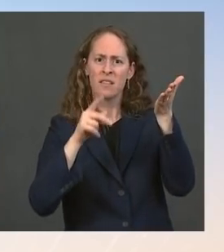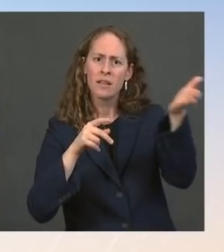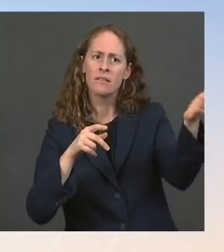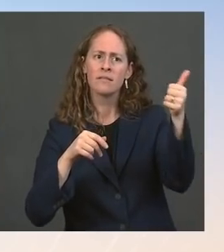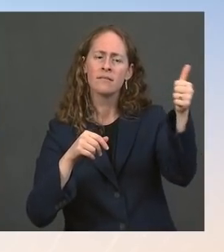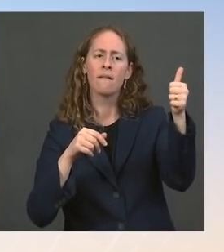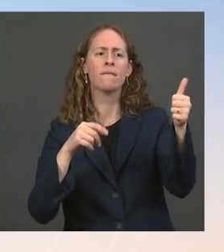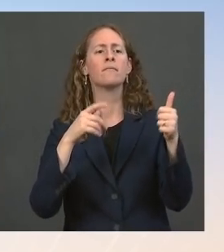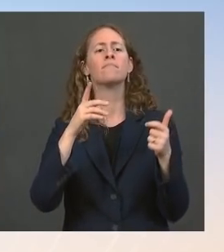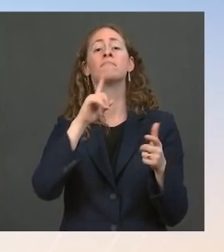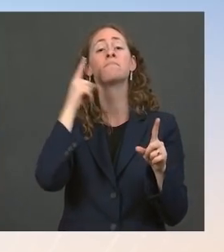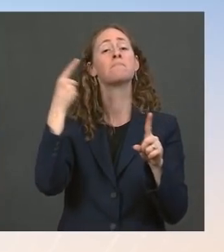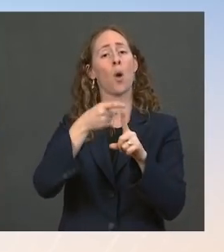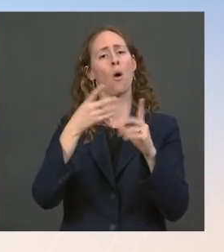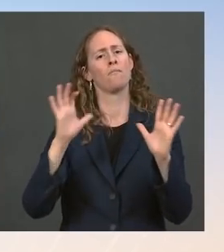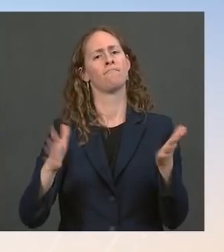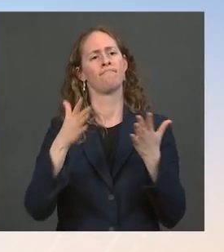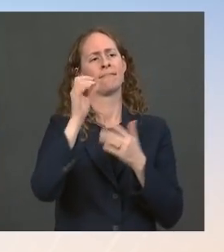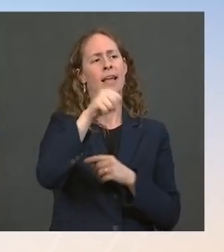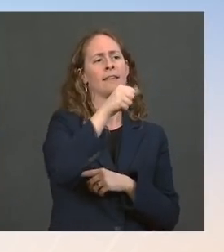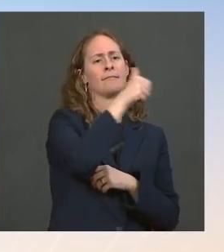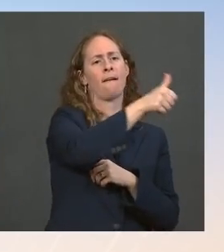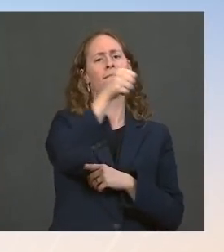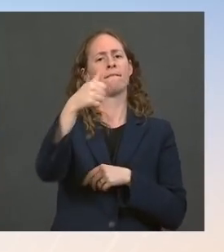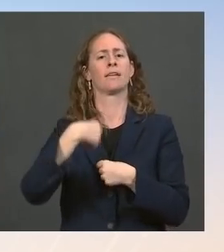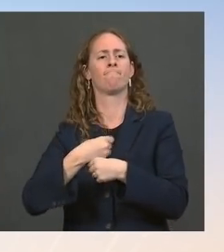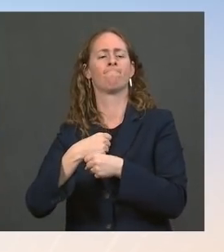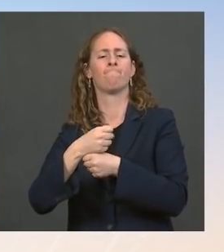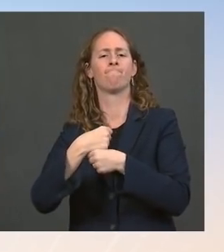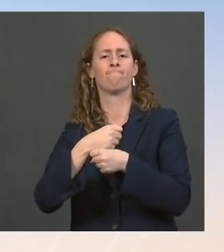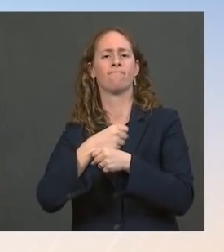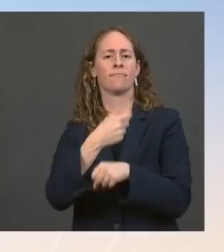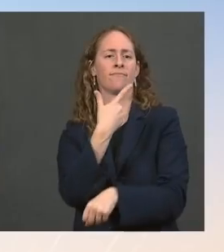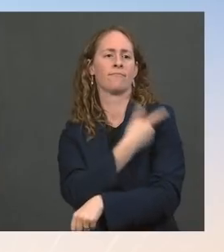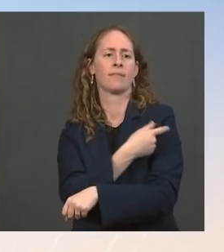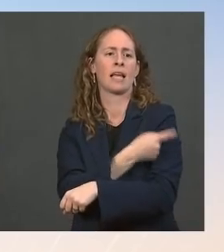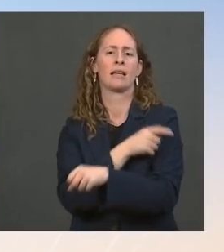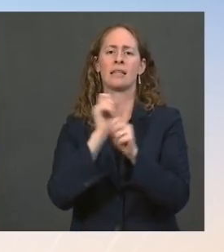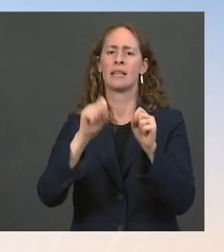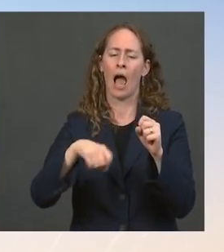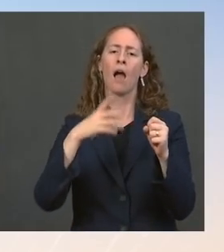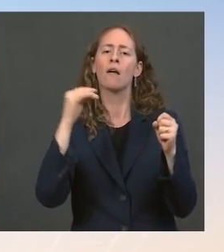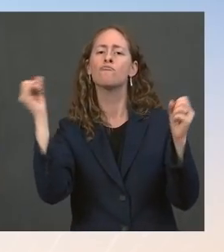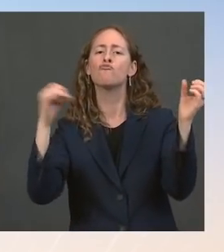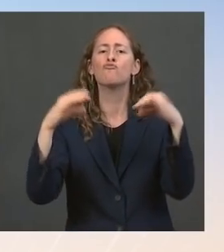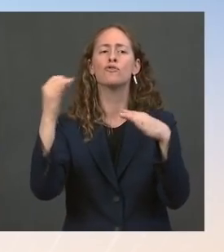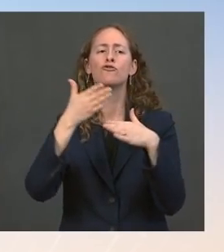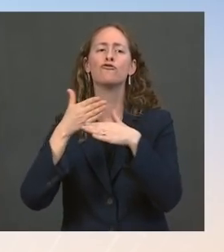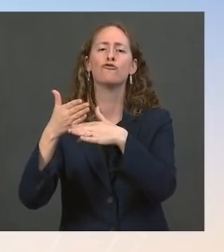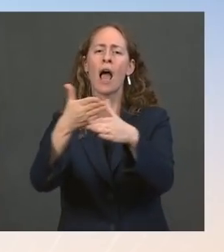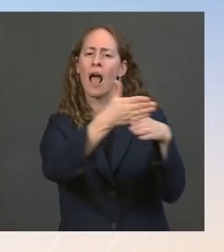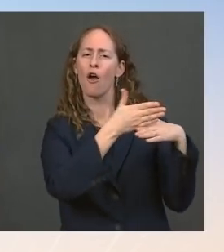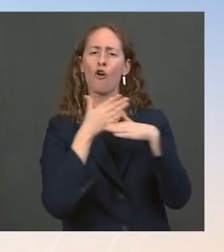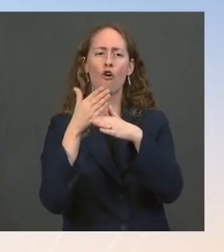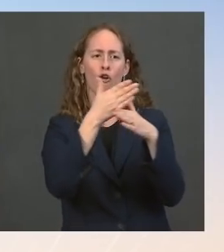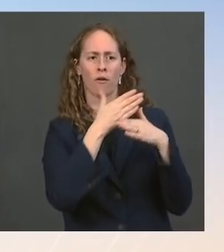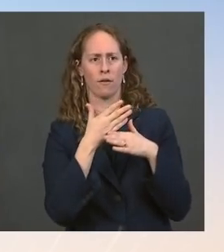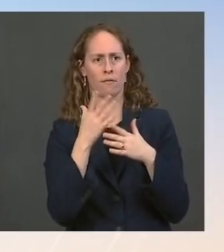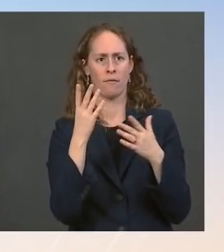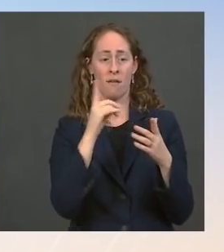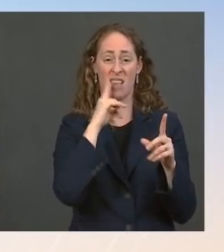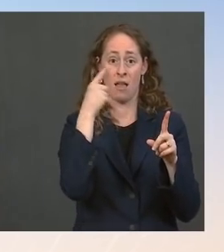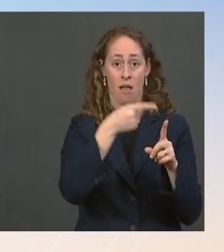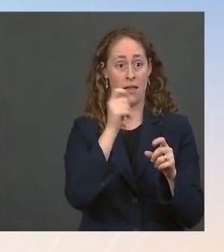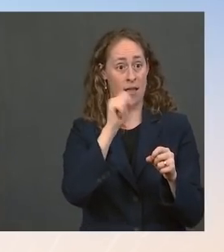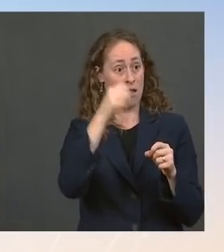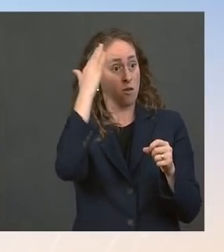capacity around the world and increasing and sharing know-how with the global community as well. All of these steps